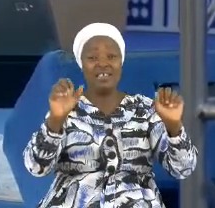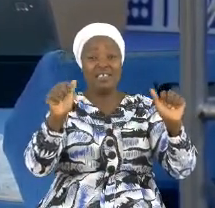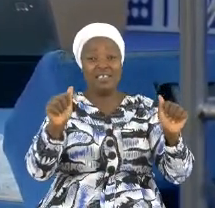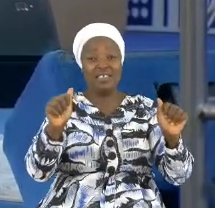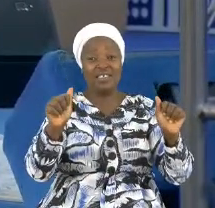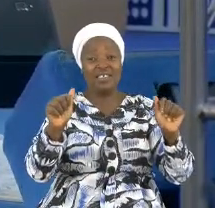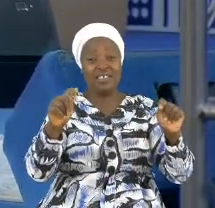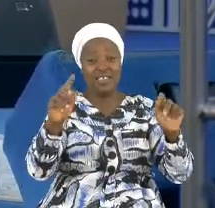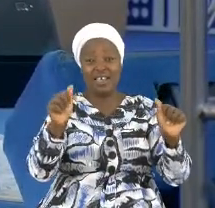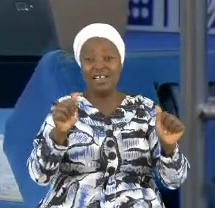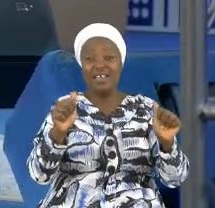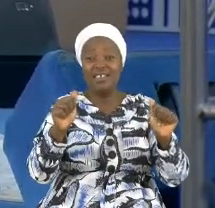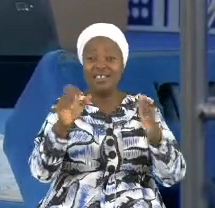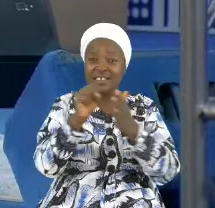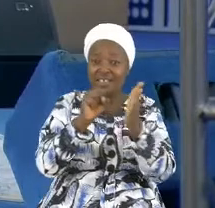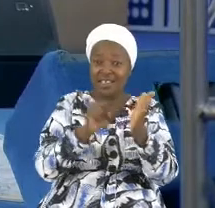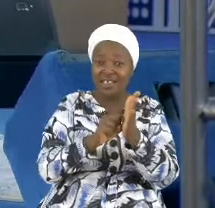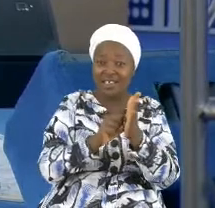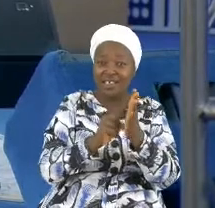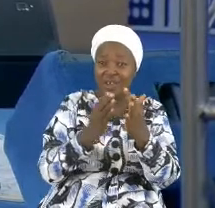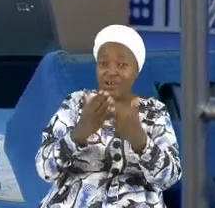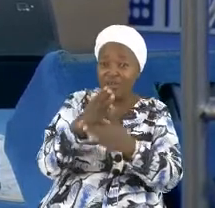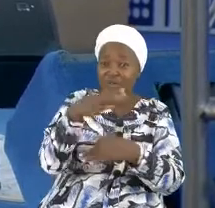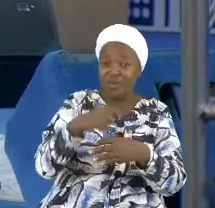has now conferred on me